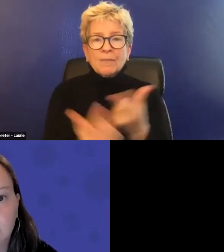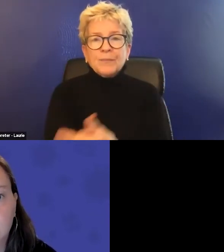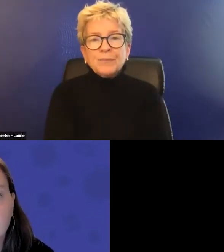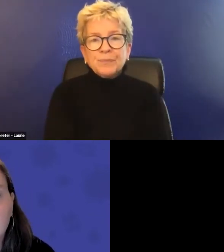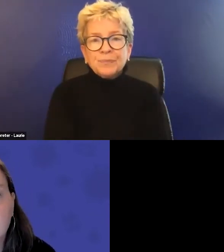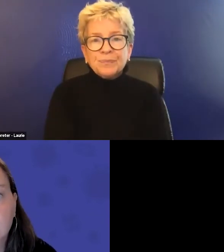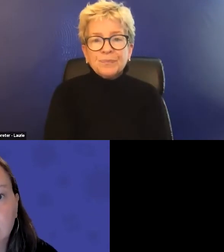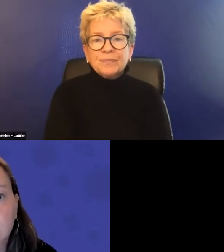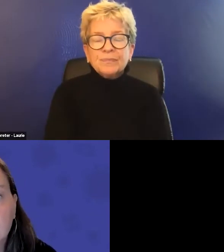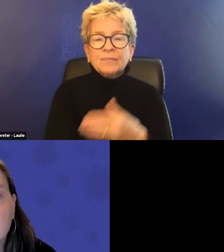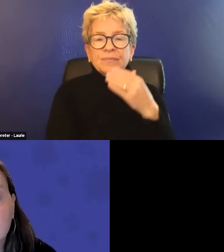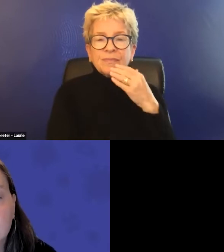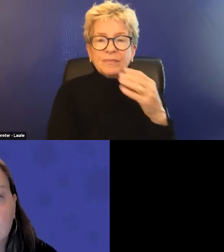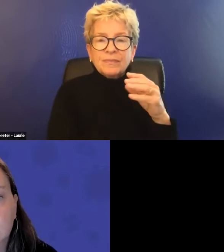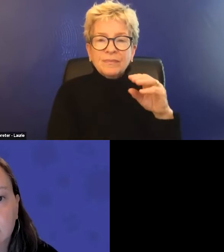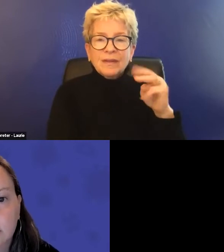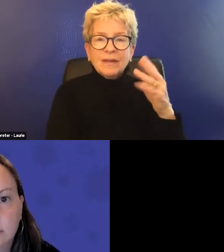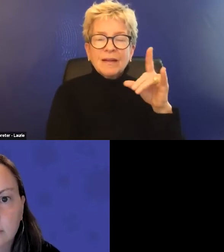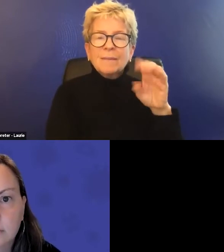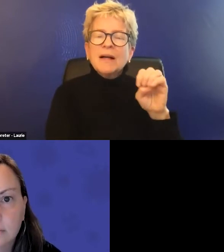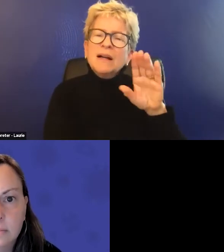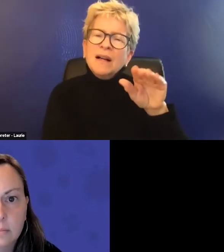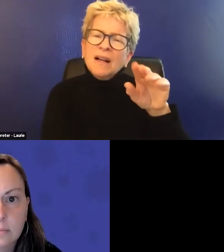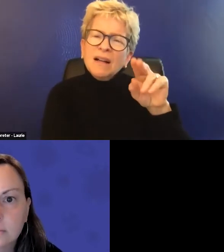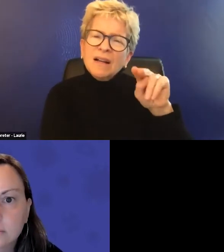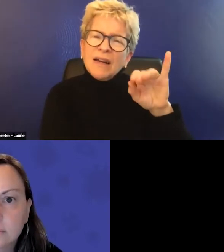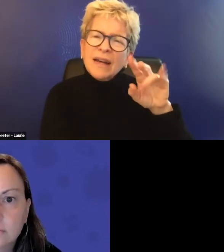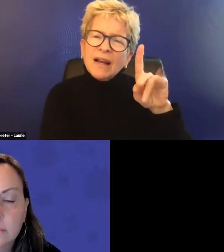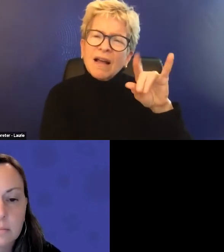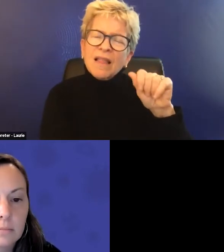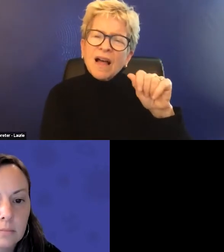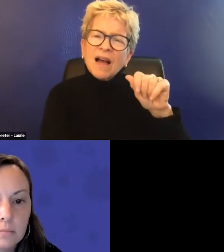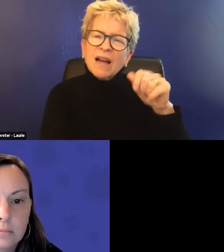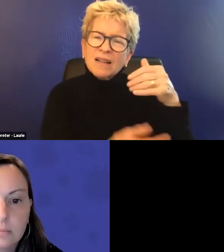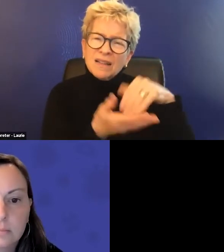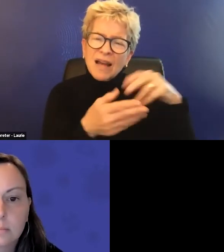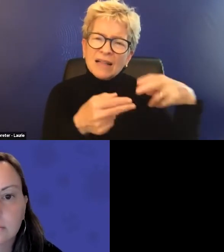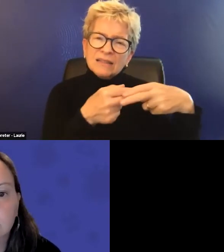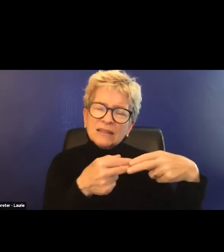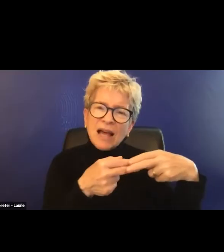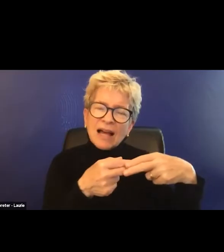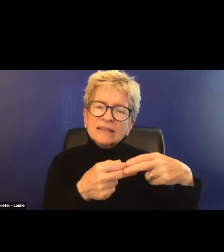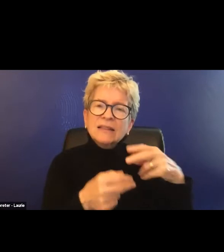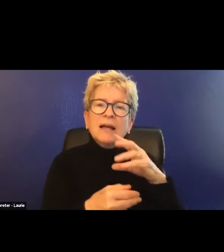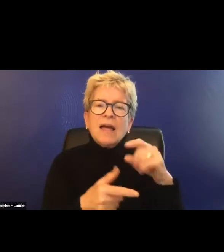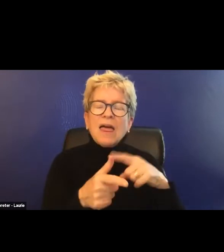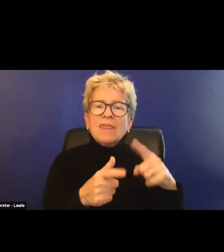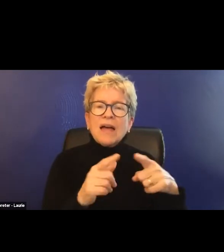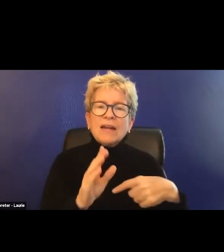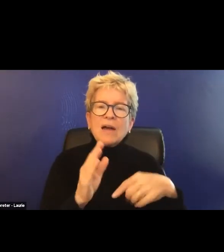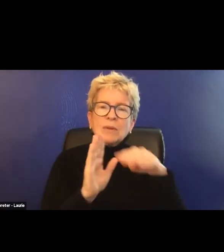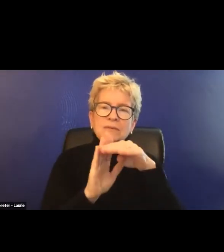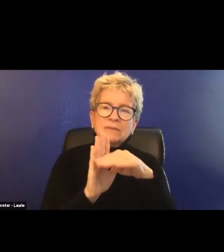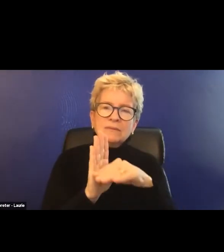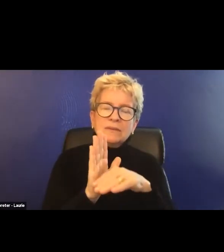Thank you, Michelle. Nicola, would you put the slides back up, and I'll walk folks through our agenda, our